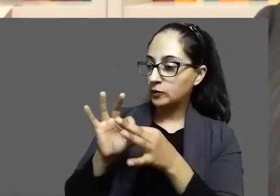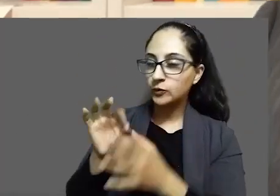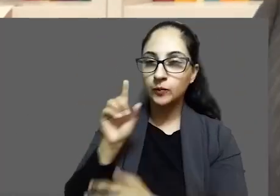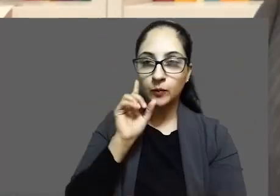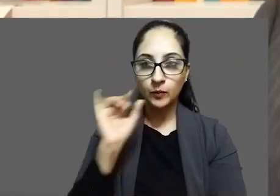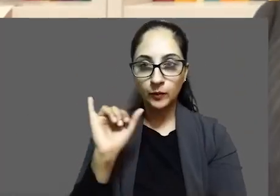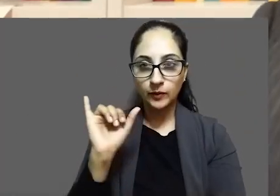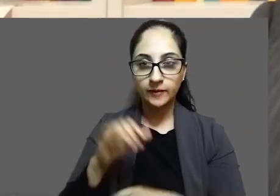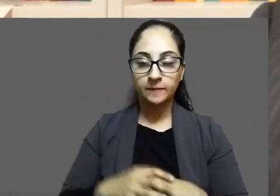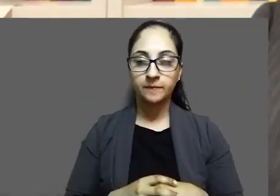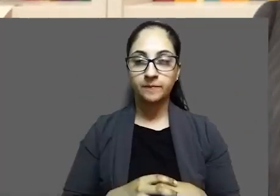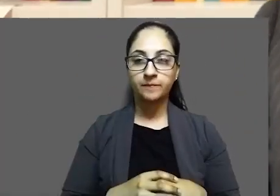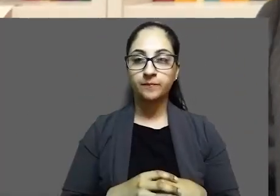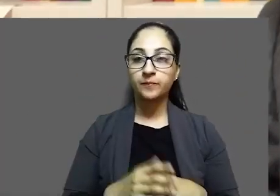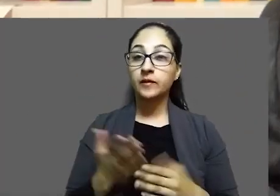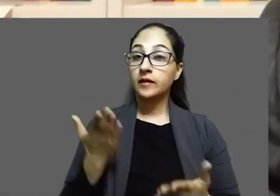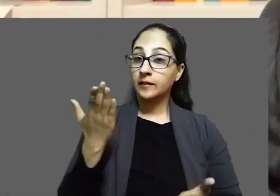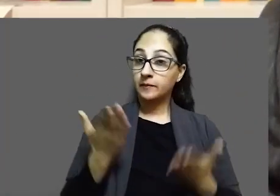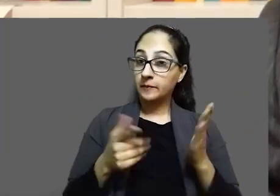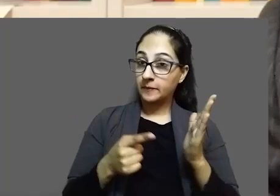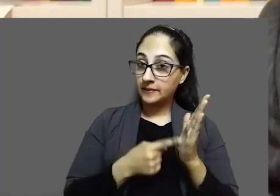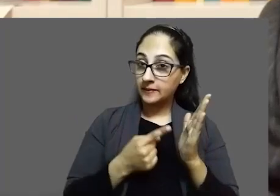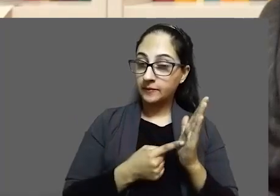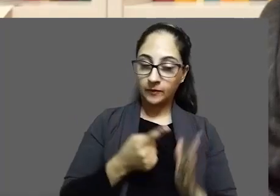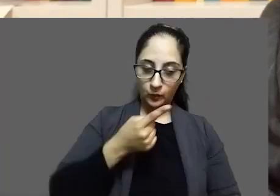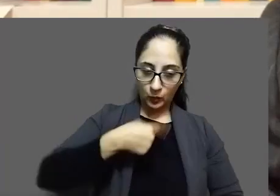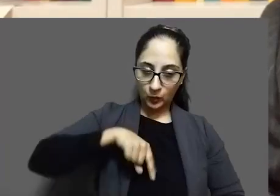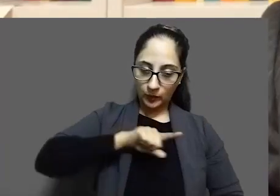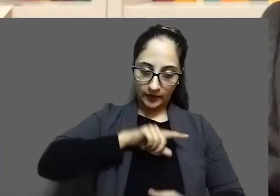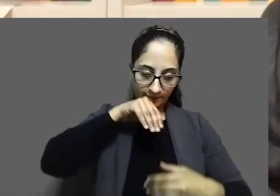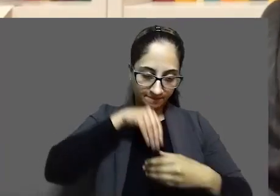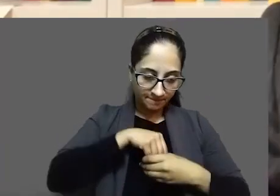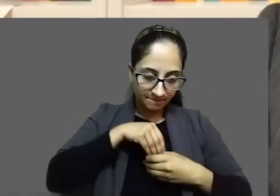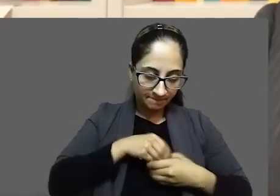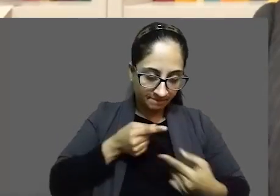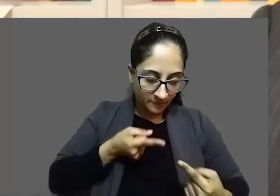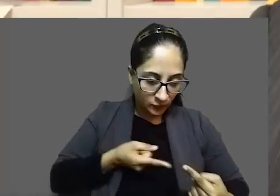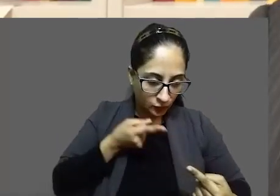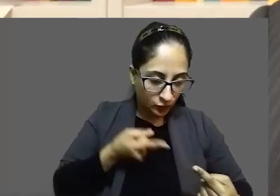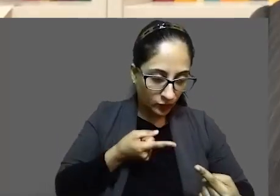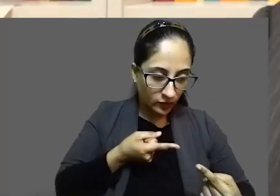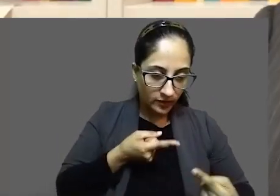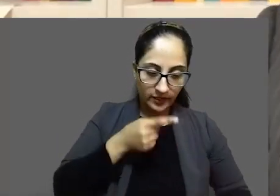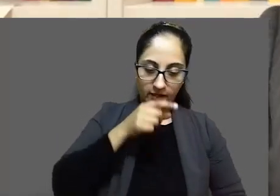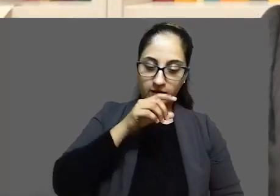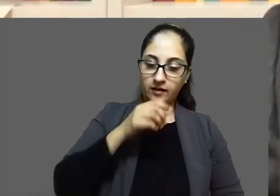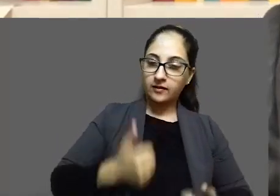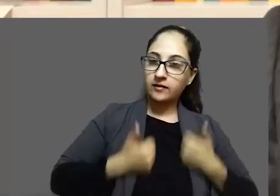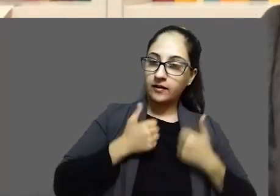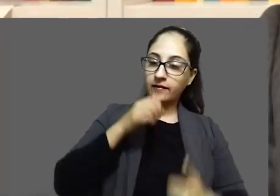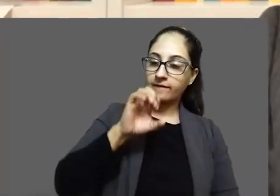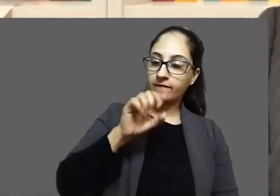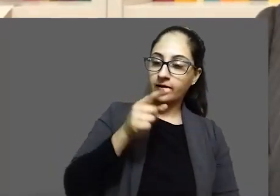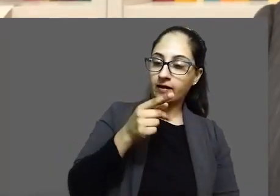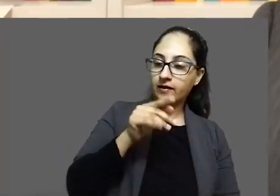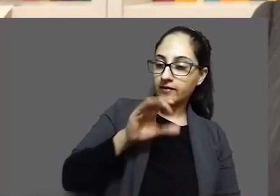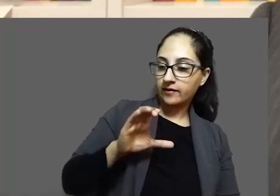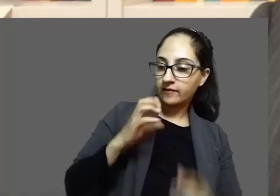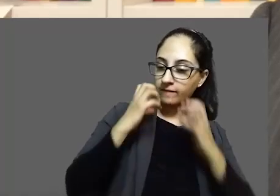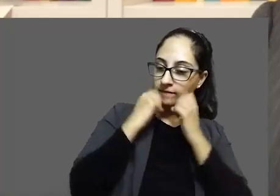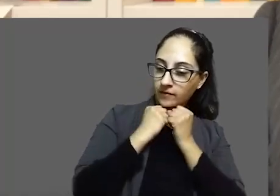relationship. I think sometimes we as people who are struggling with how to live these ethics tend to fall